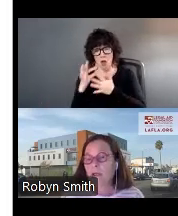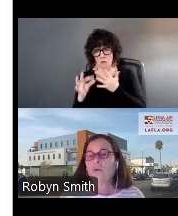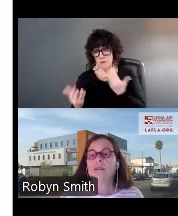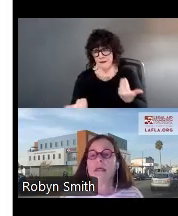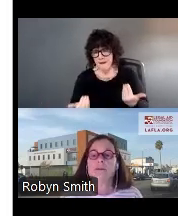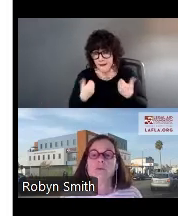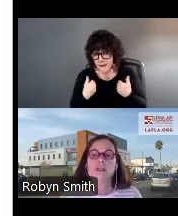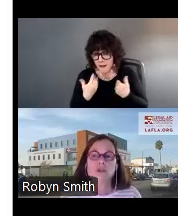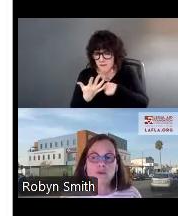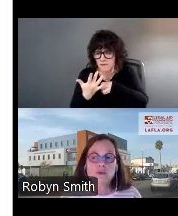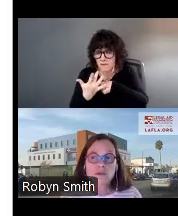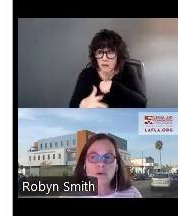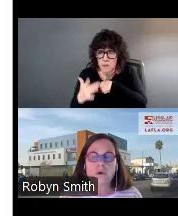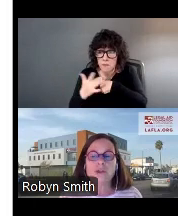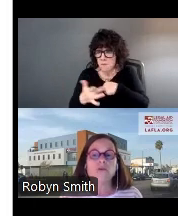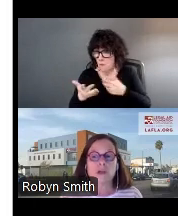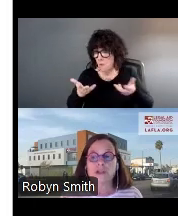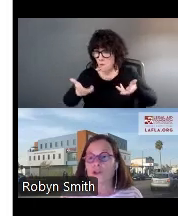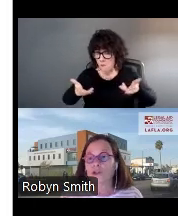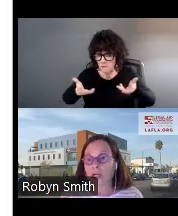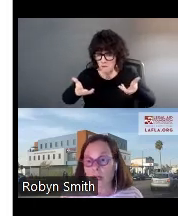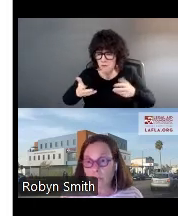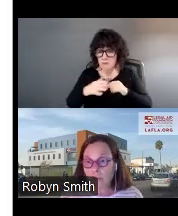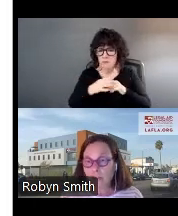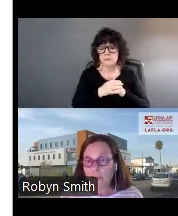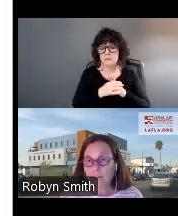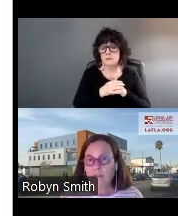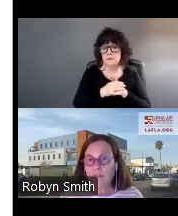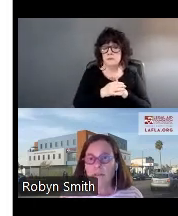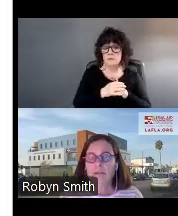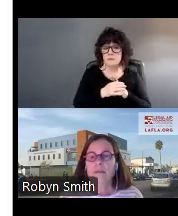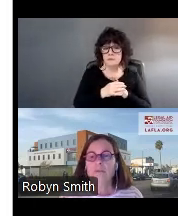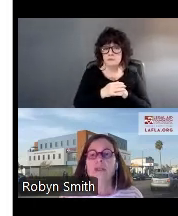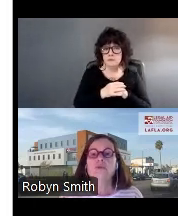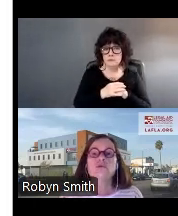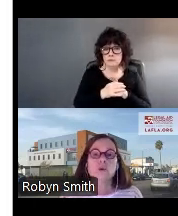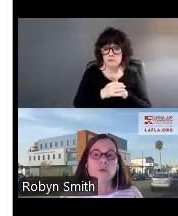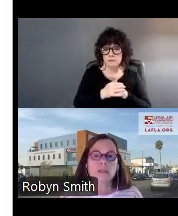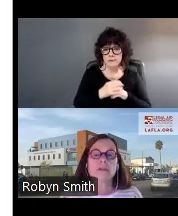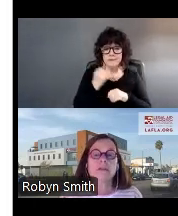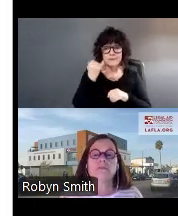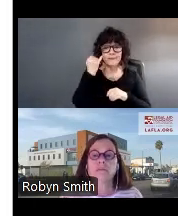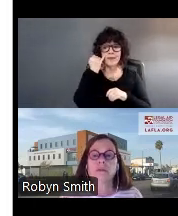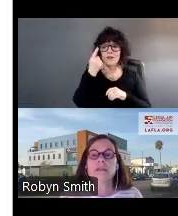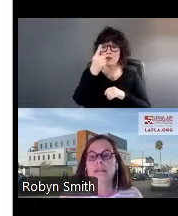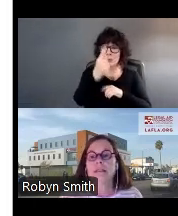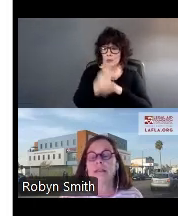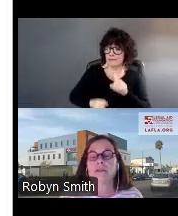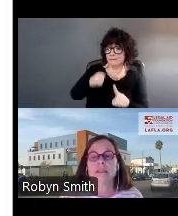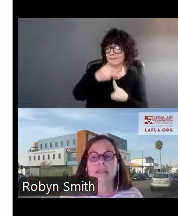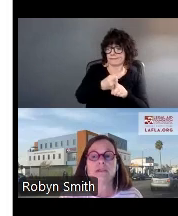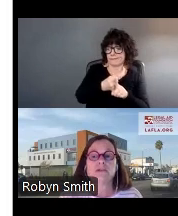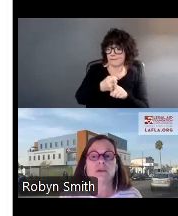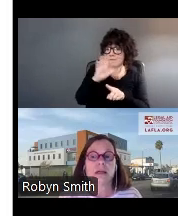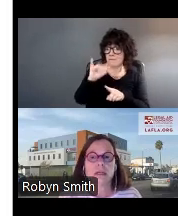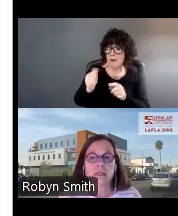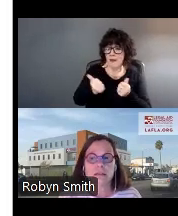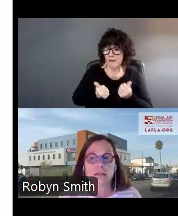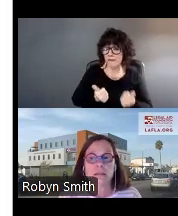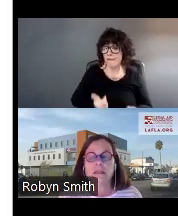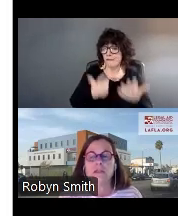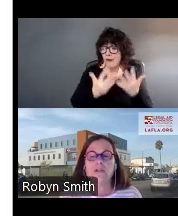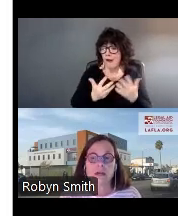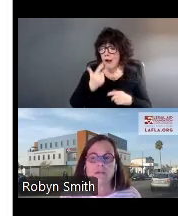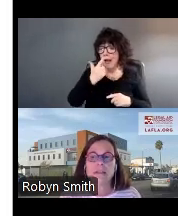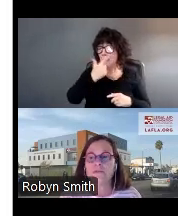income was either reduced or you lost your job, but you don't live in a FEMA designated disaster